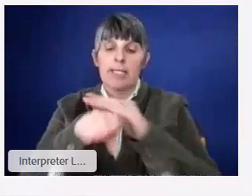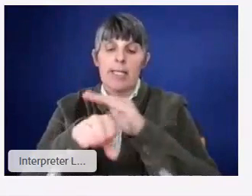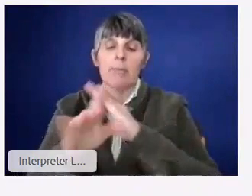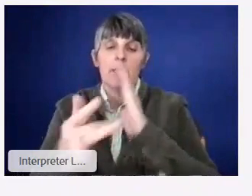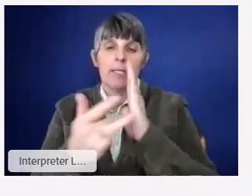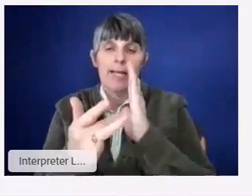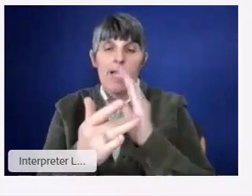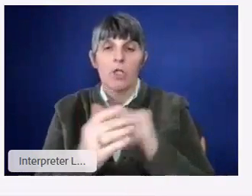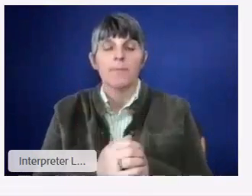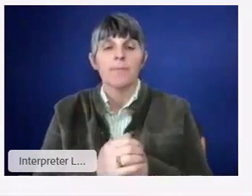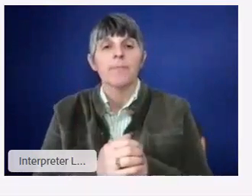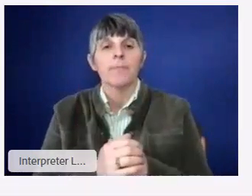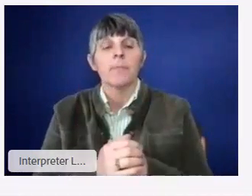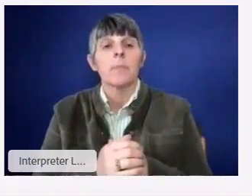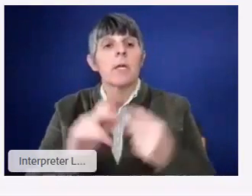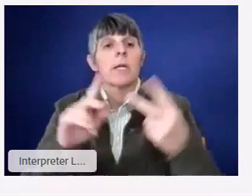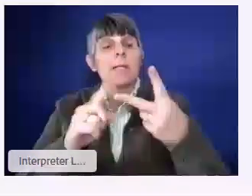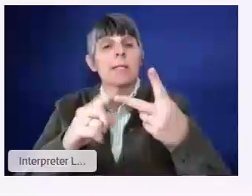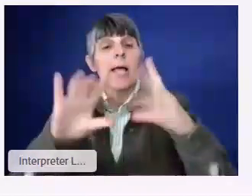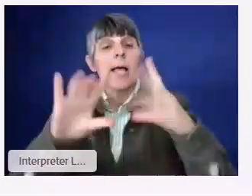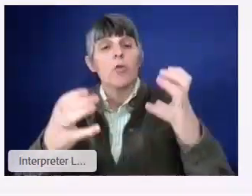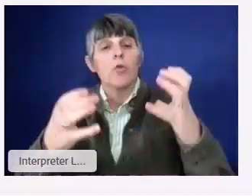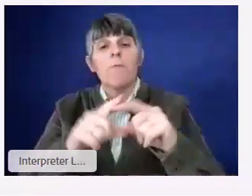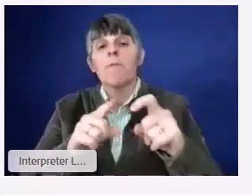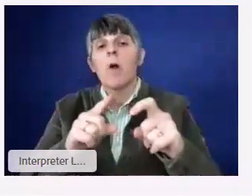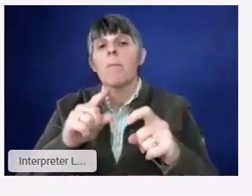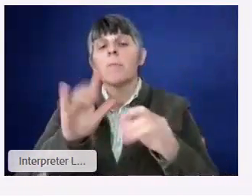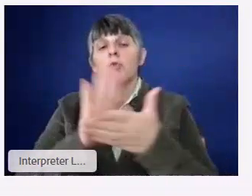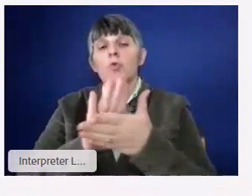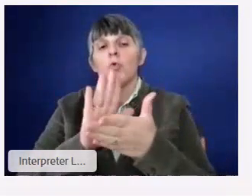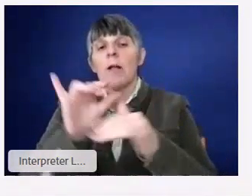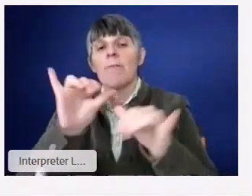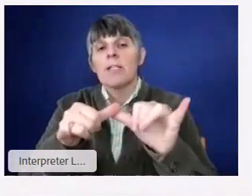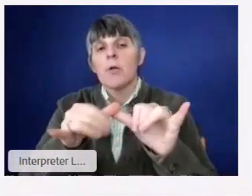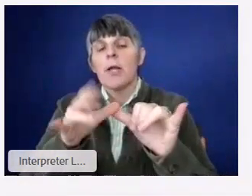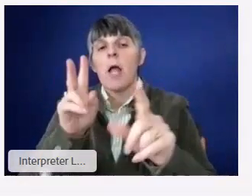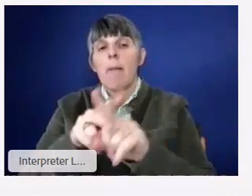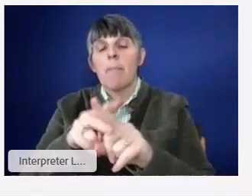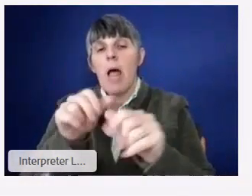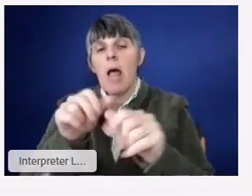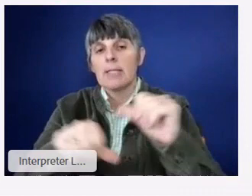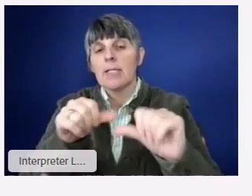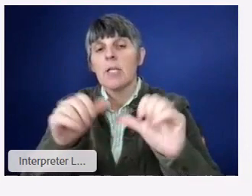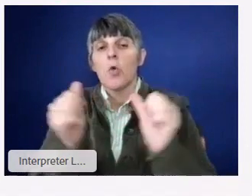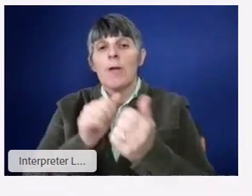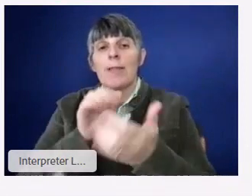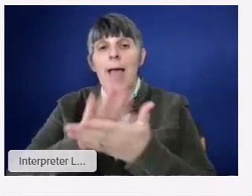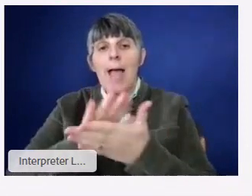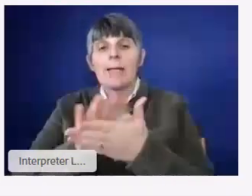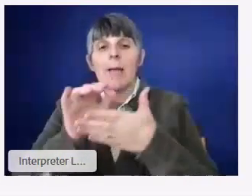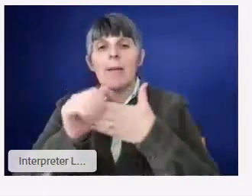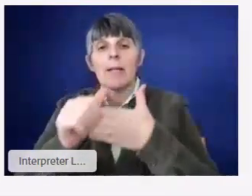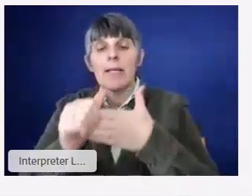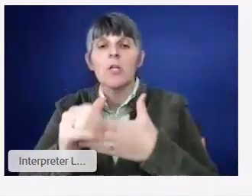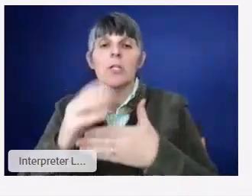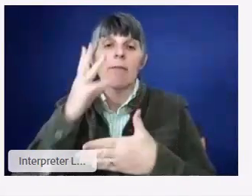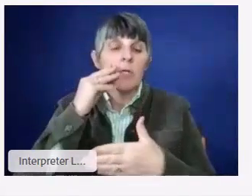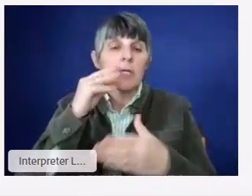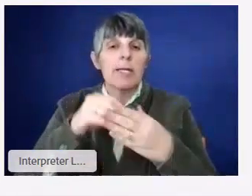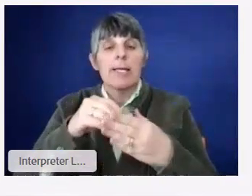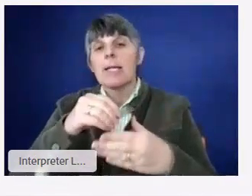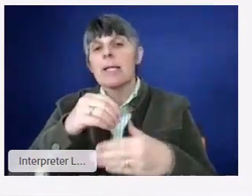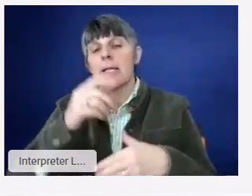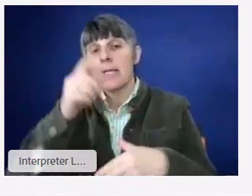technologies. The second group comes out of the UB School of Engineering and Applied Sciences with academic leaders who have experience in intelligent